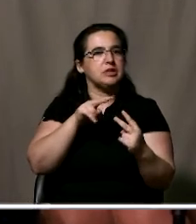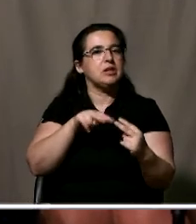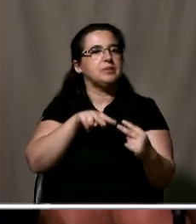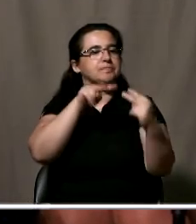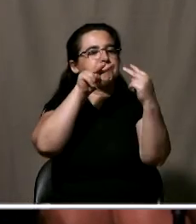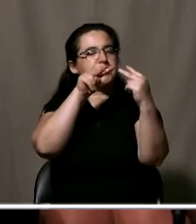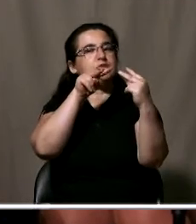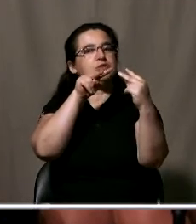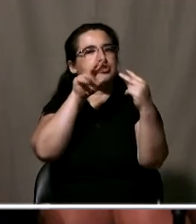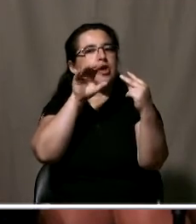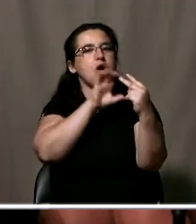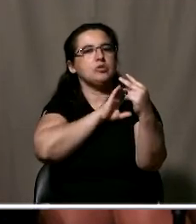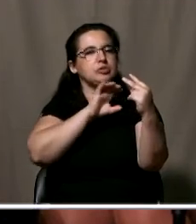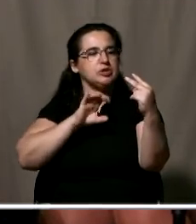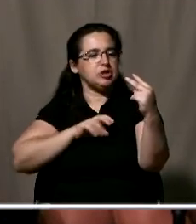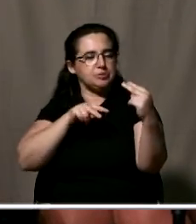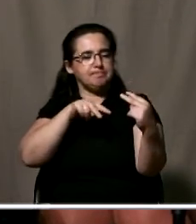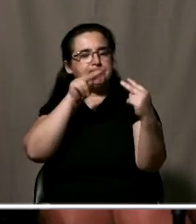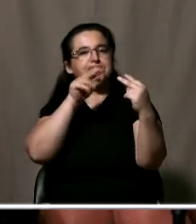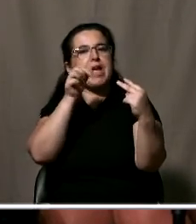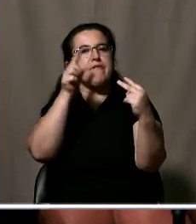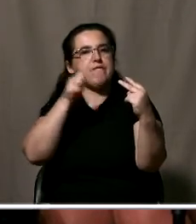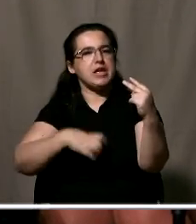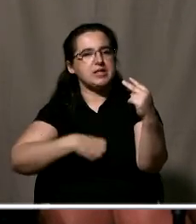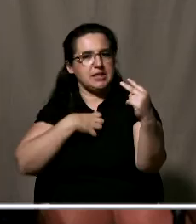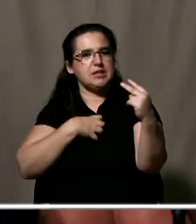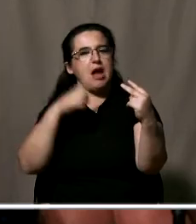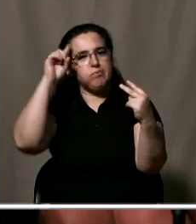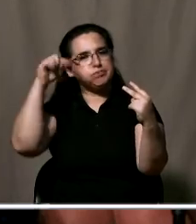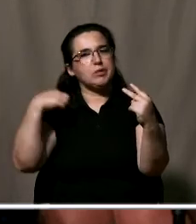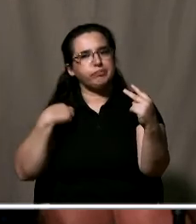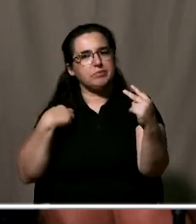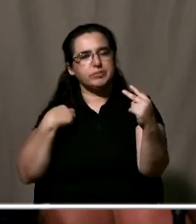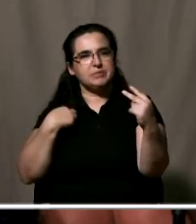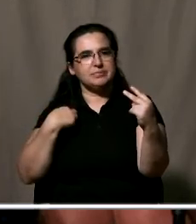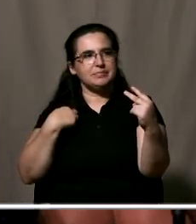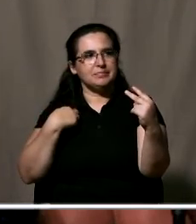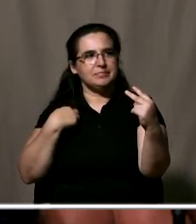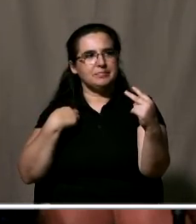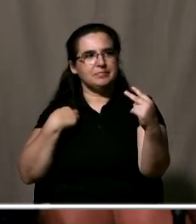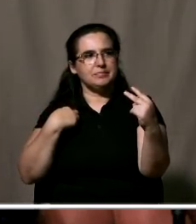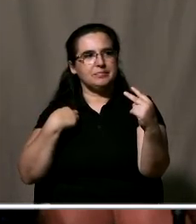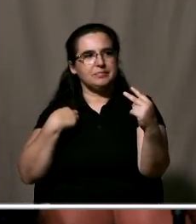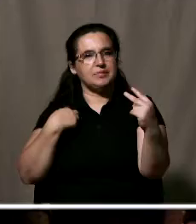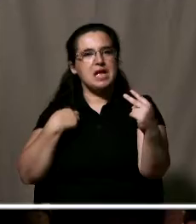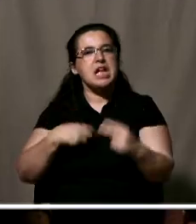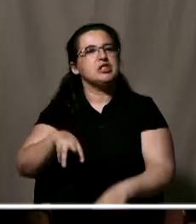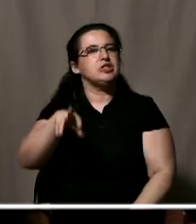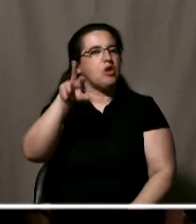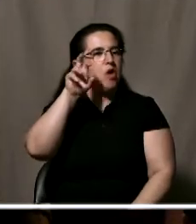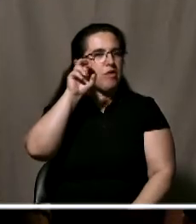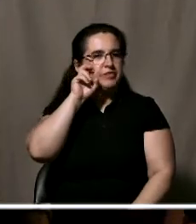of Christ. De olhar pela fé para os olhos de Cristo. And listen to his whisper in my ears. E escutá-lo